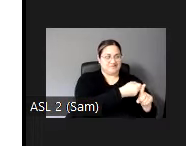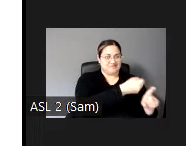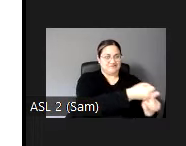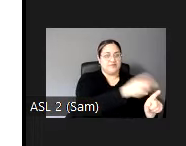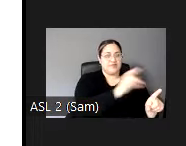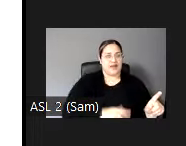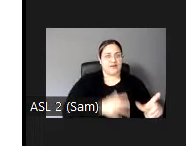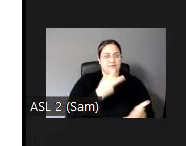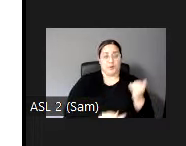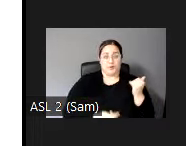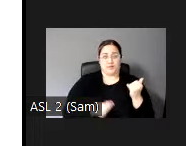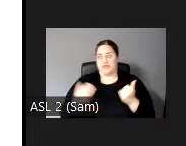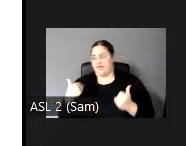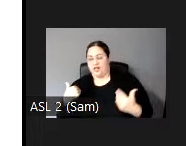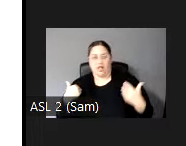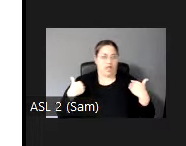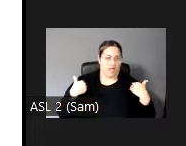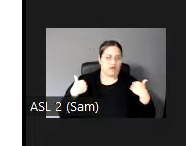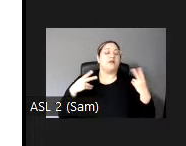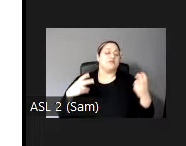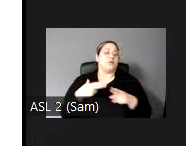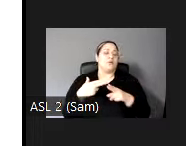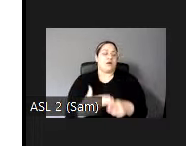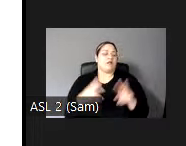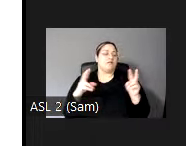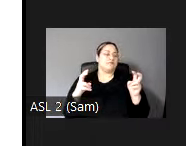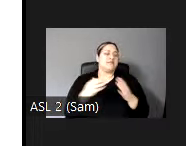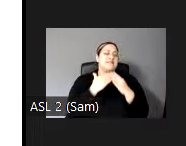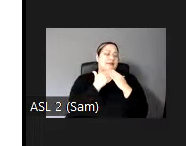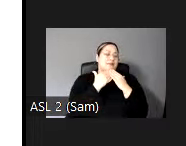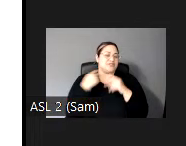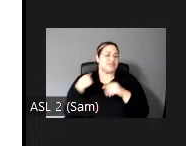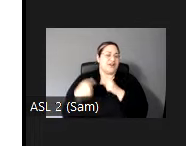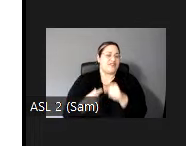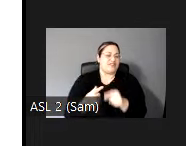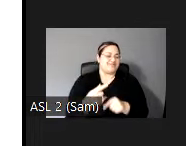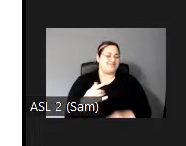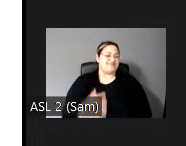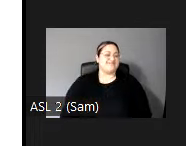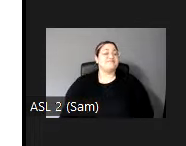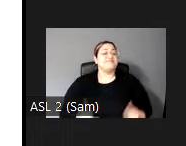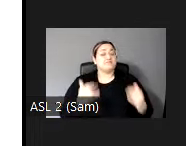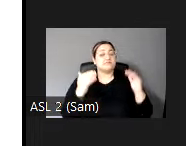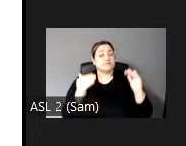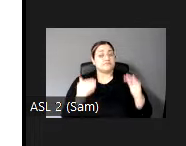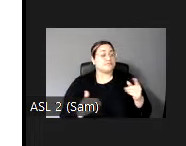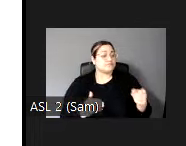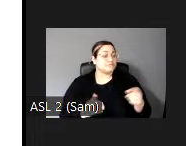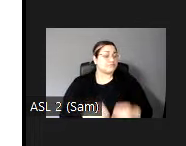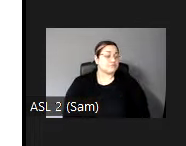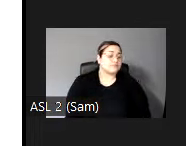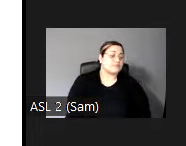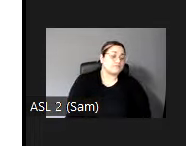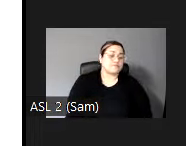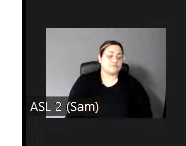So it's really important to consider, and, we haven't maybe done the greatest job of this as, other diseases,